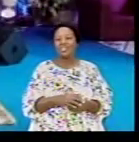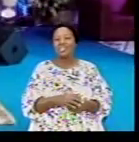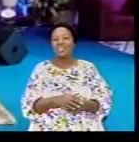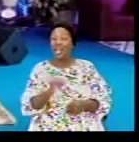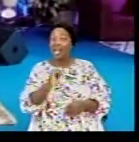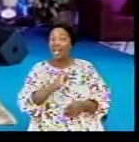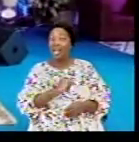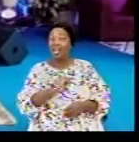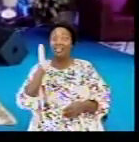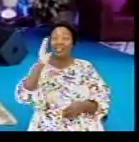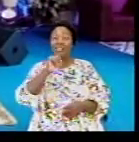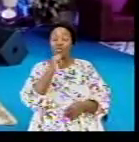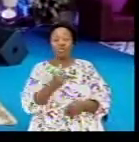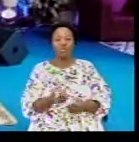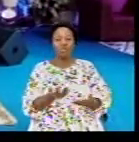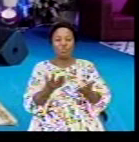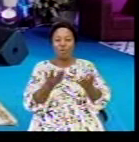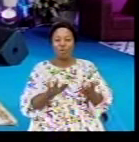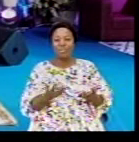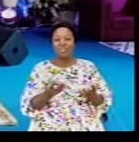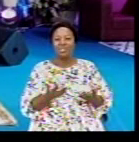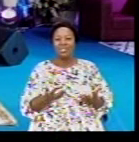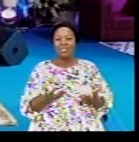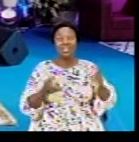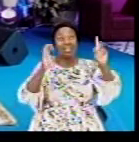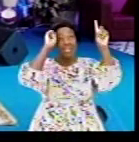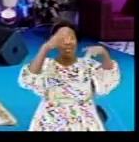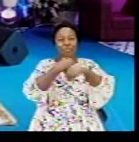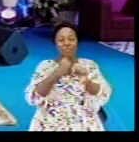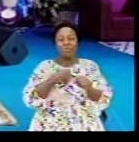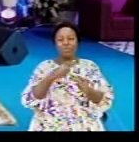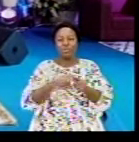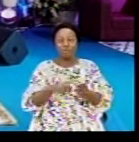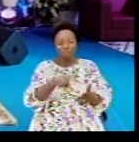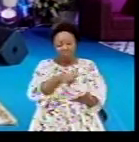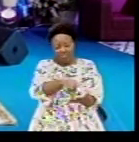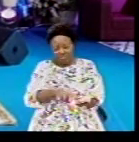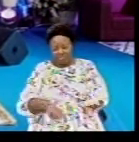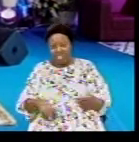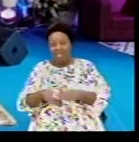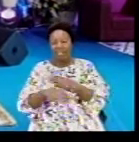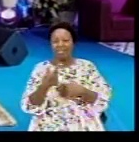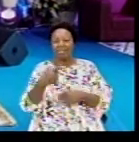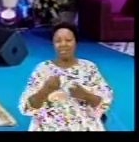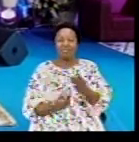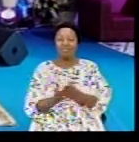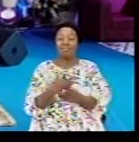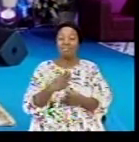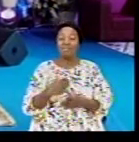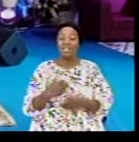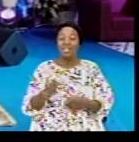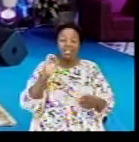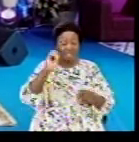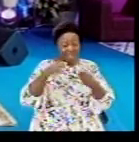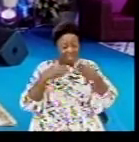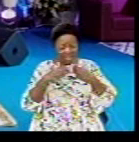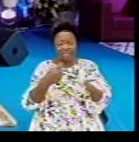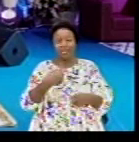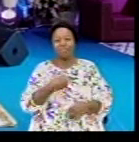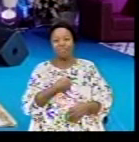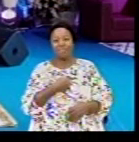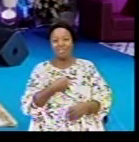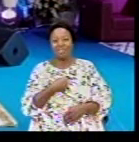I shall not want. He maketh me to lie down in green pastures. He leads me by